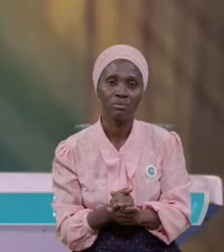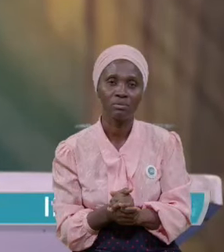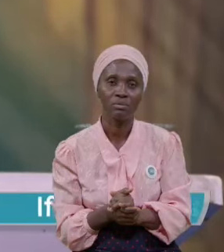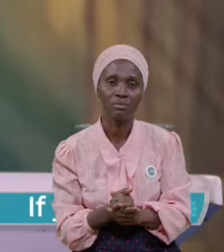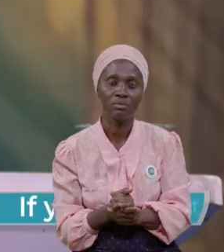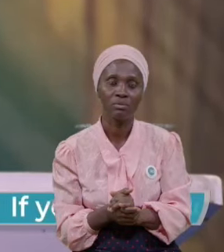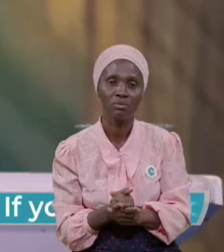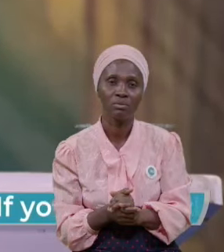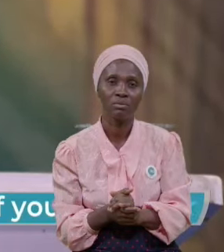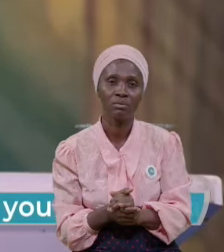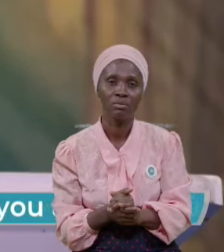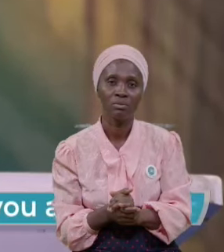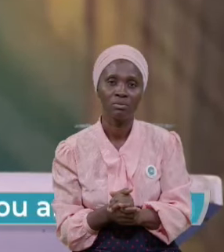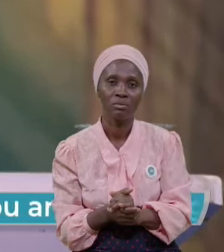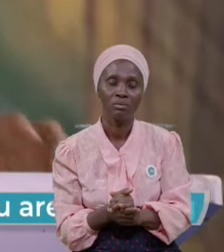up.